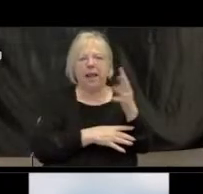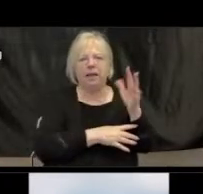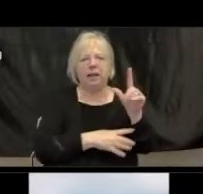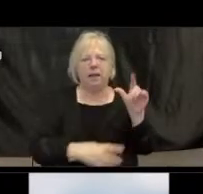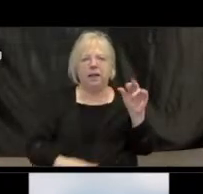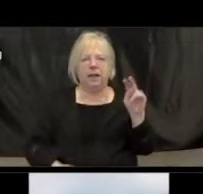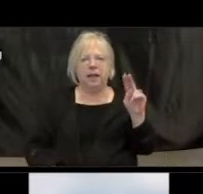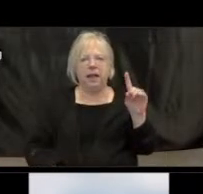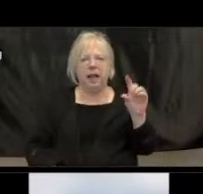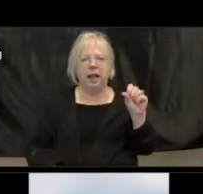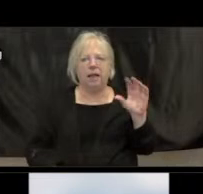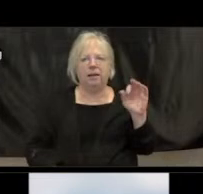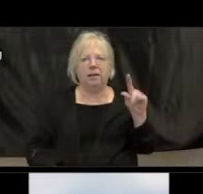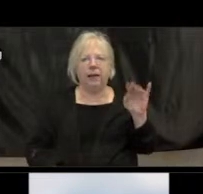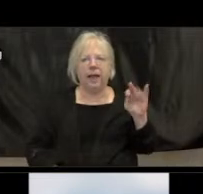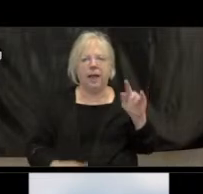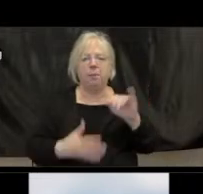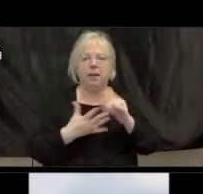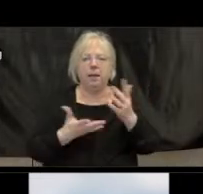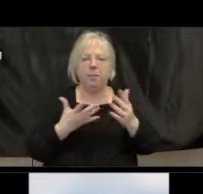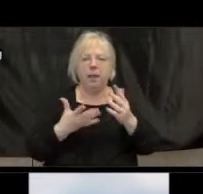be removed near the pond.